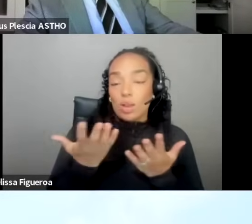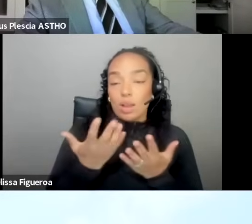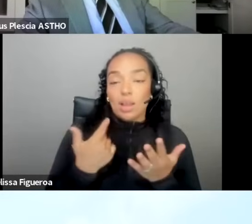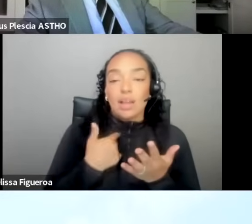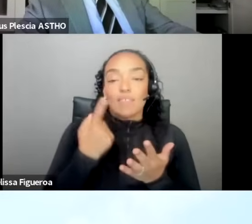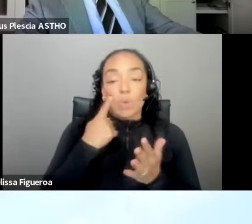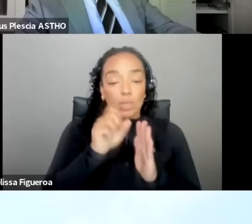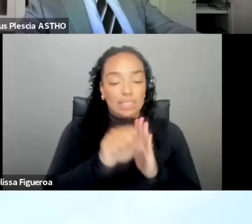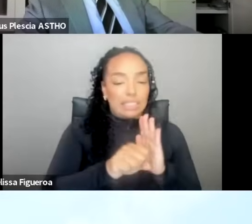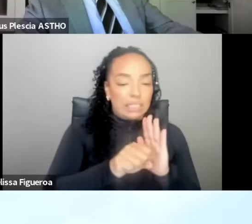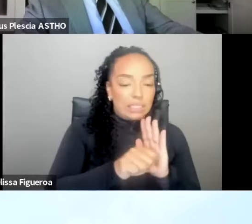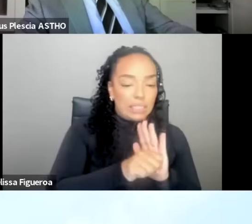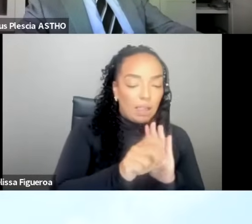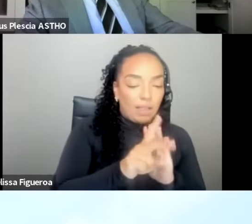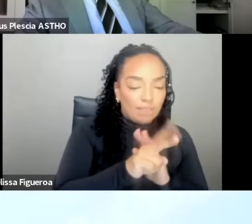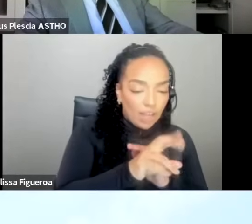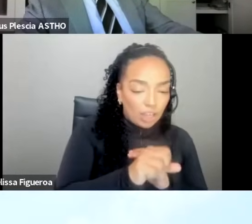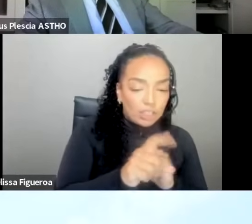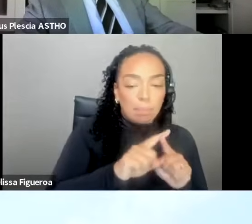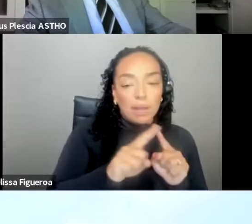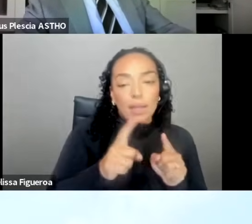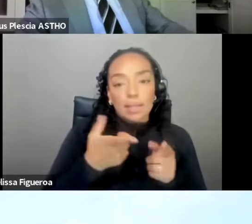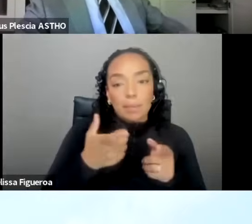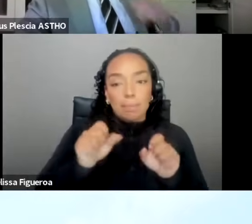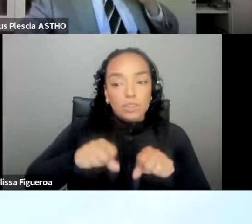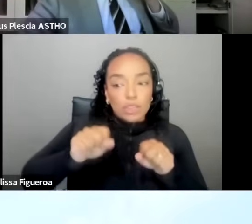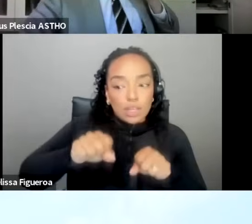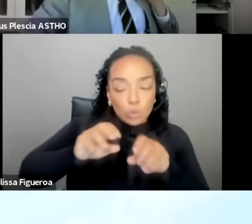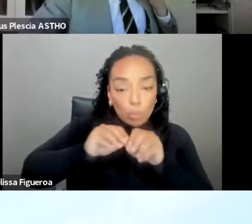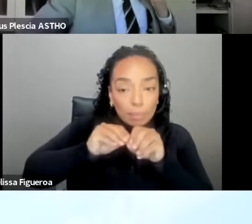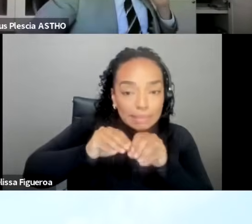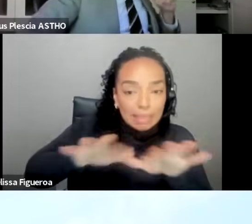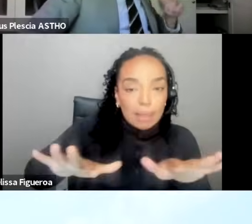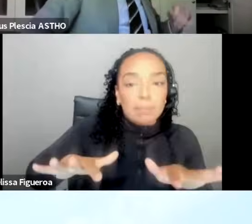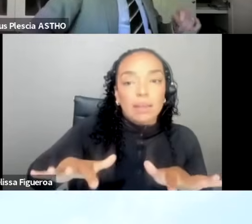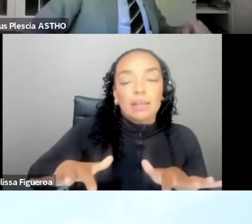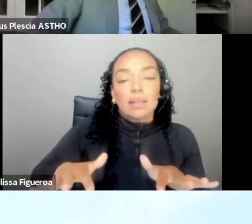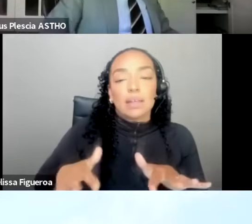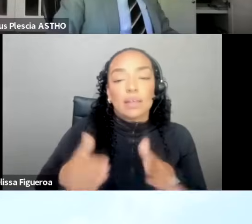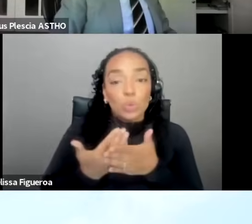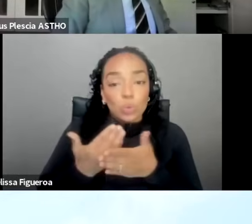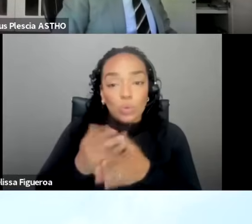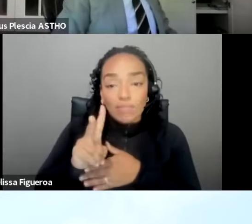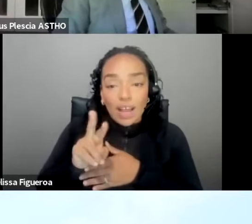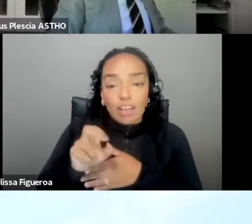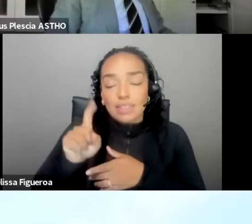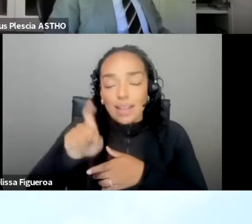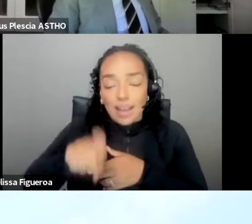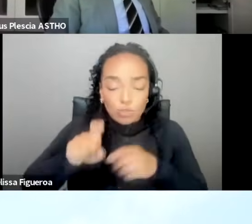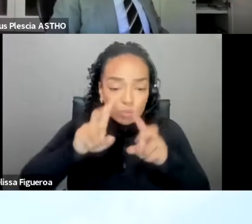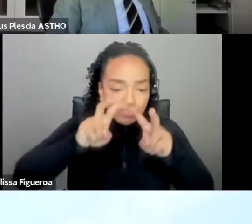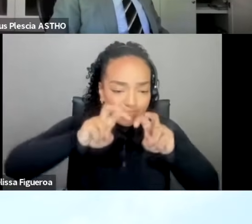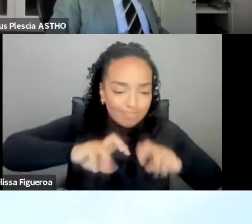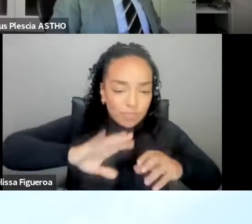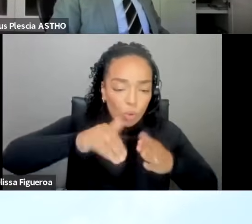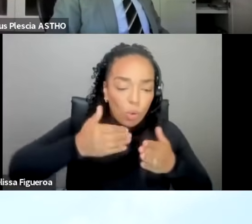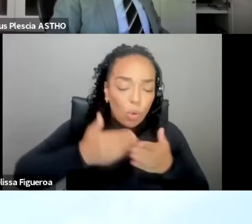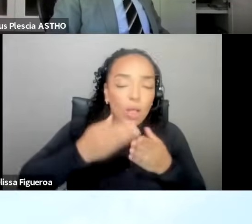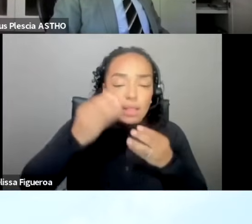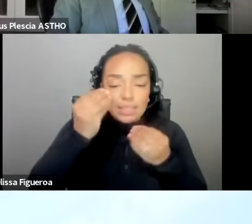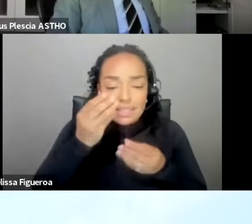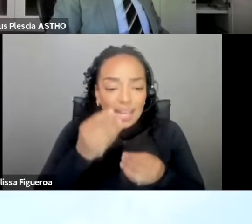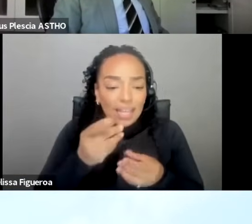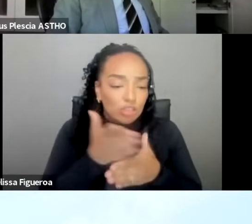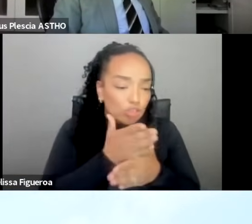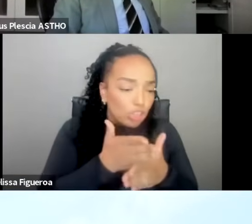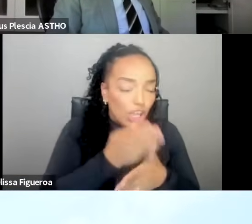viruses, but for potential pandemic zoonotic viruses, really assess all of the data and share that information as